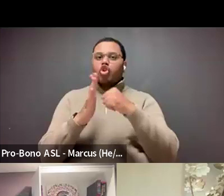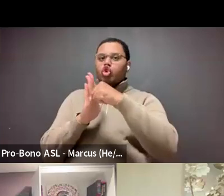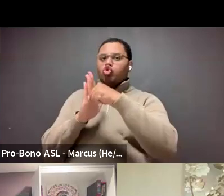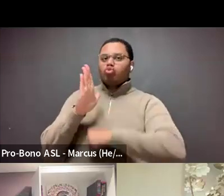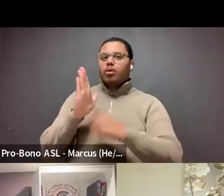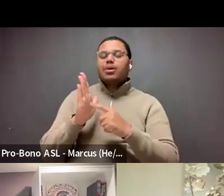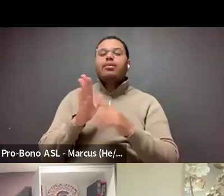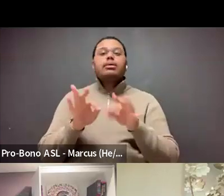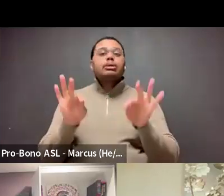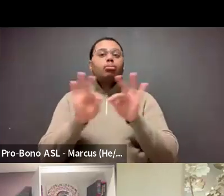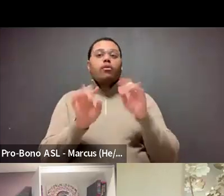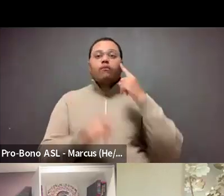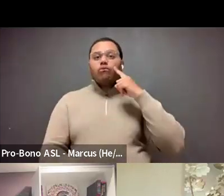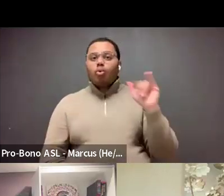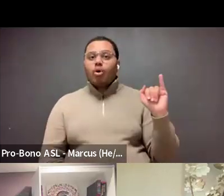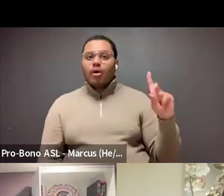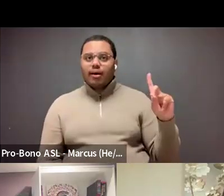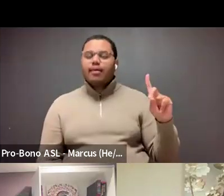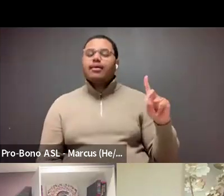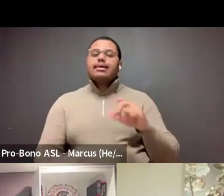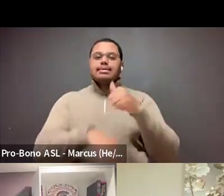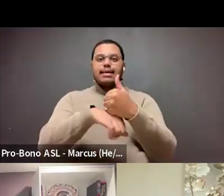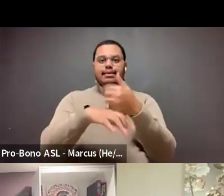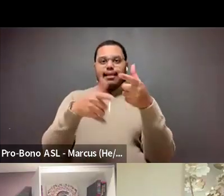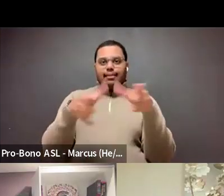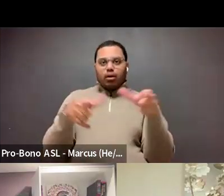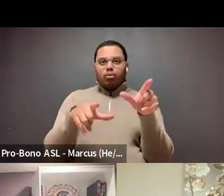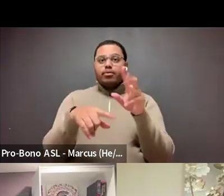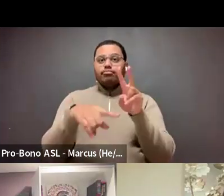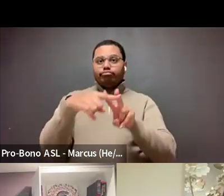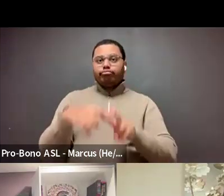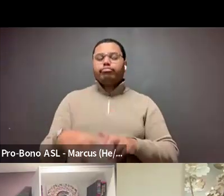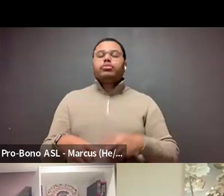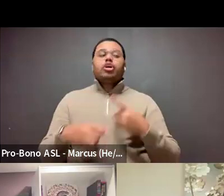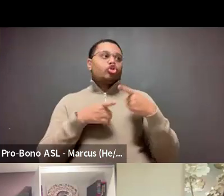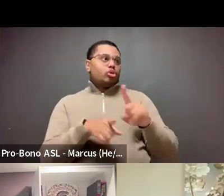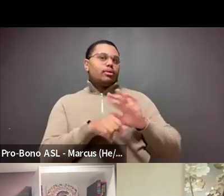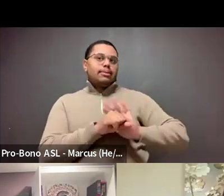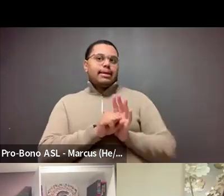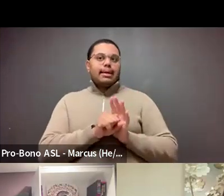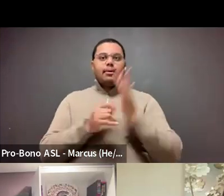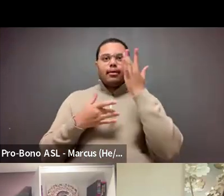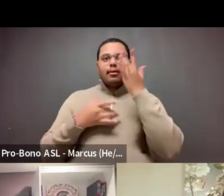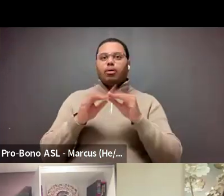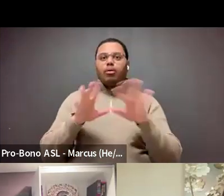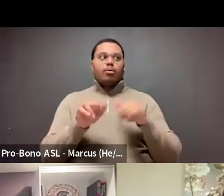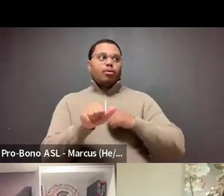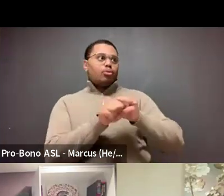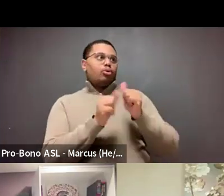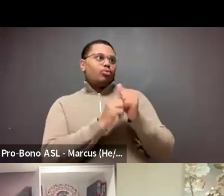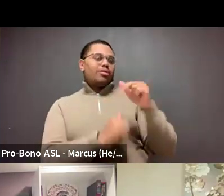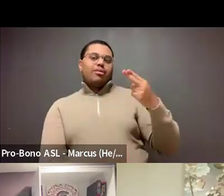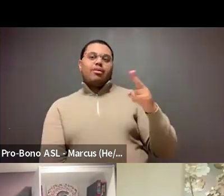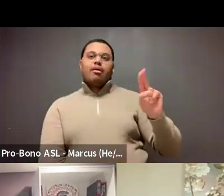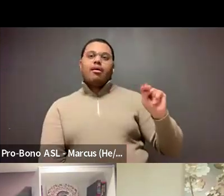the ID to really set the language. For example, during the pandemic, when I was working with the Huntington on The Bluest